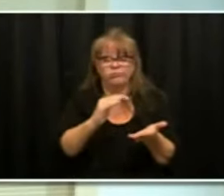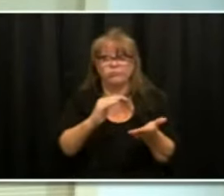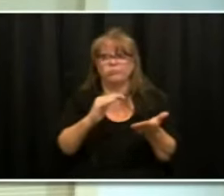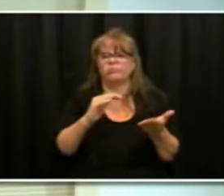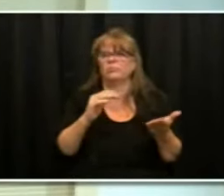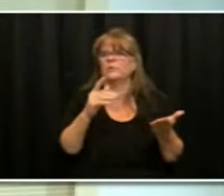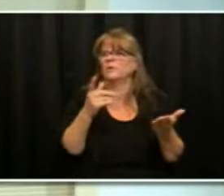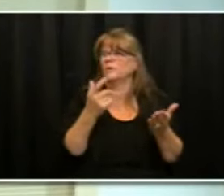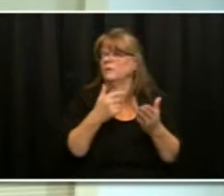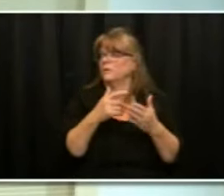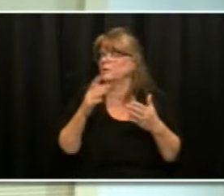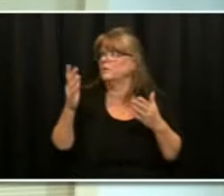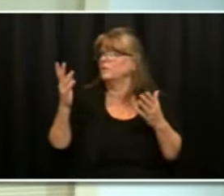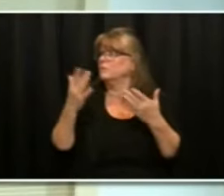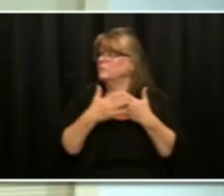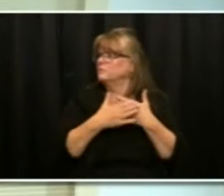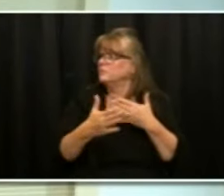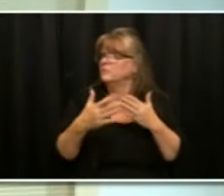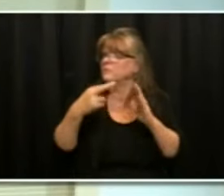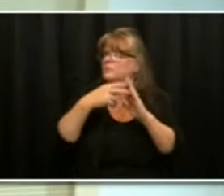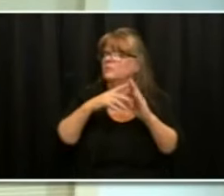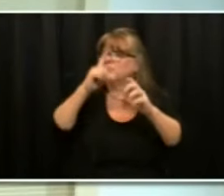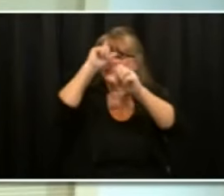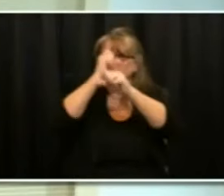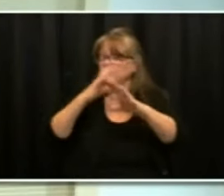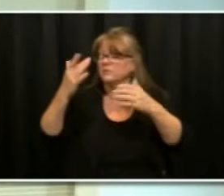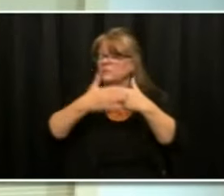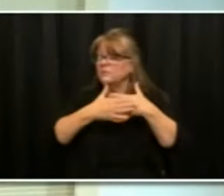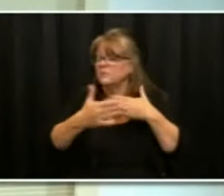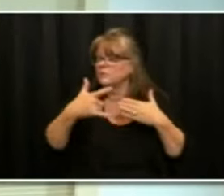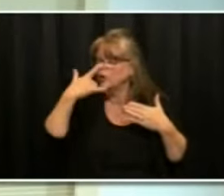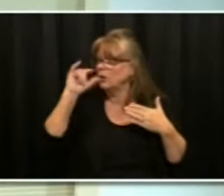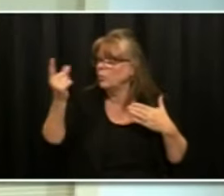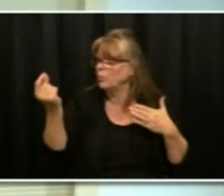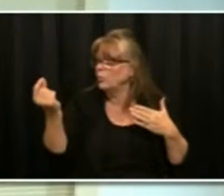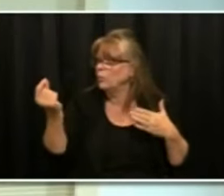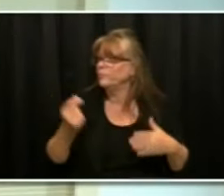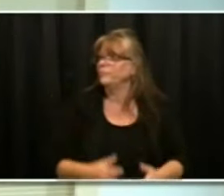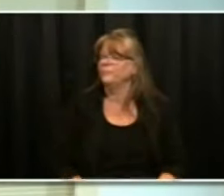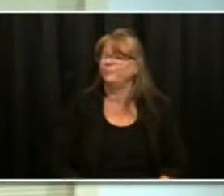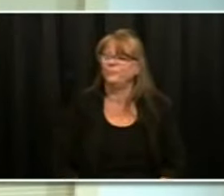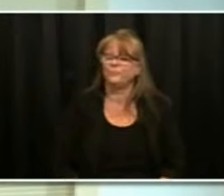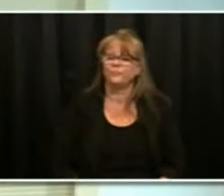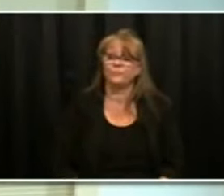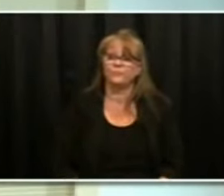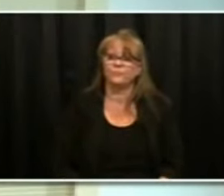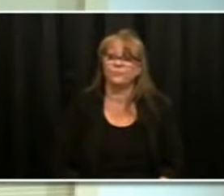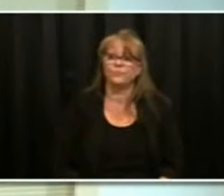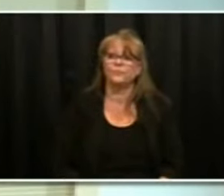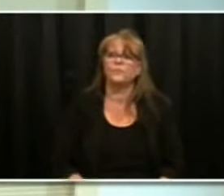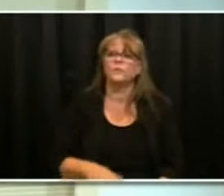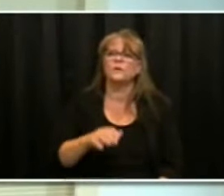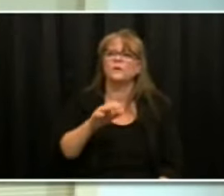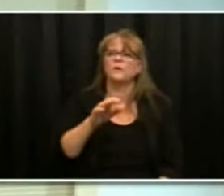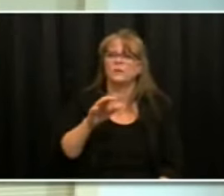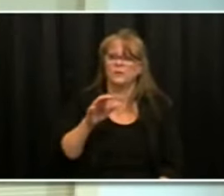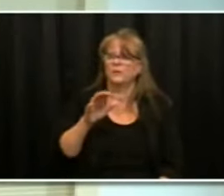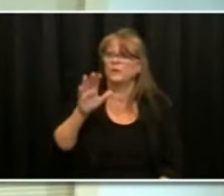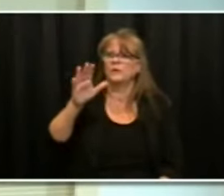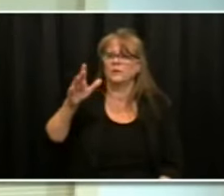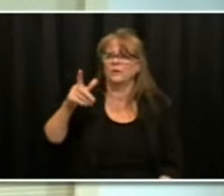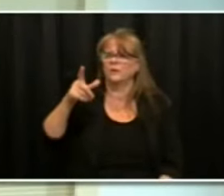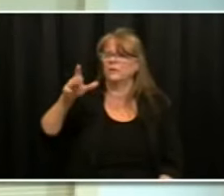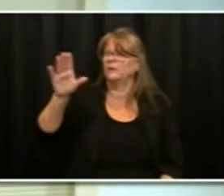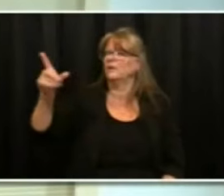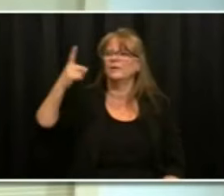what extra steps are you looking at right now? Well, so I would highlight again the effectiveness of Boulder County. 4 weeks ago, a